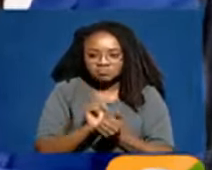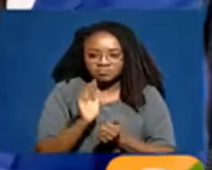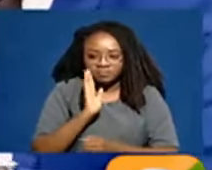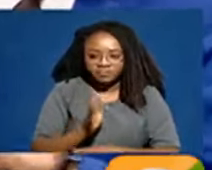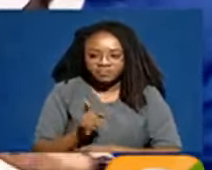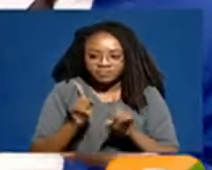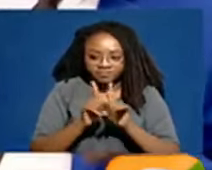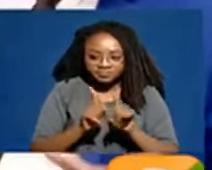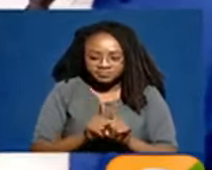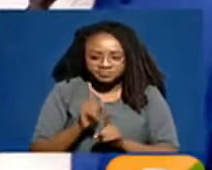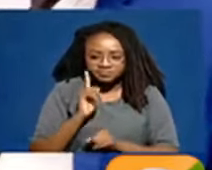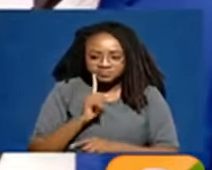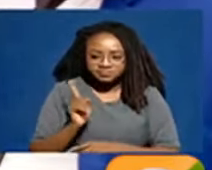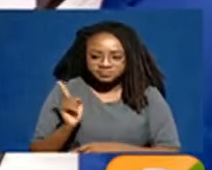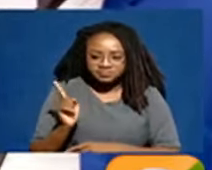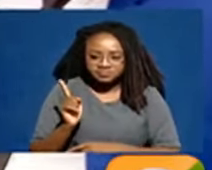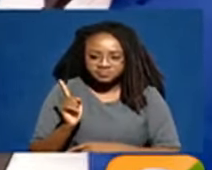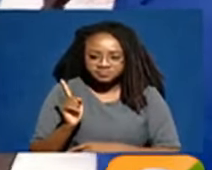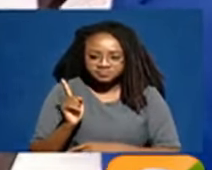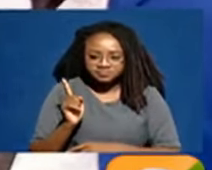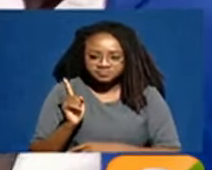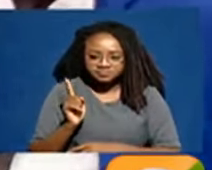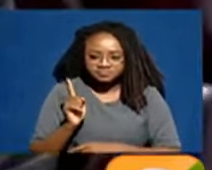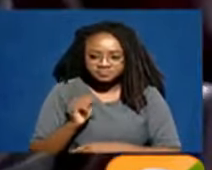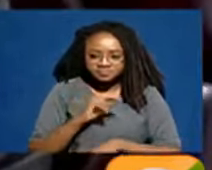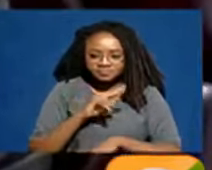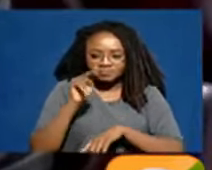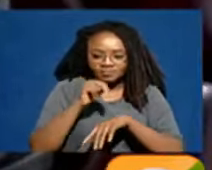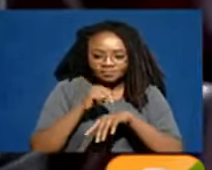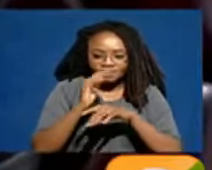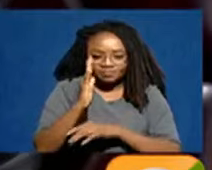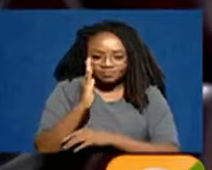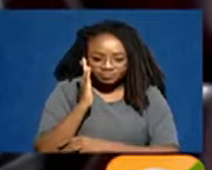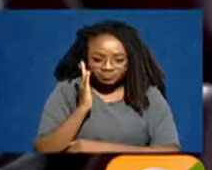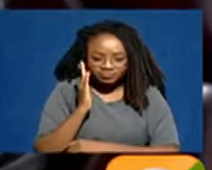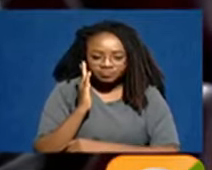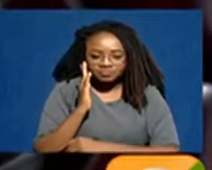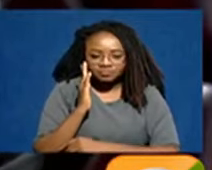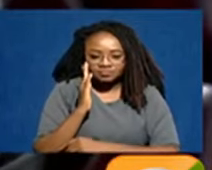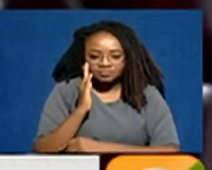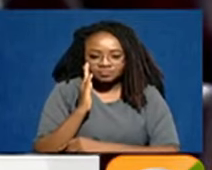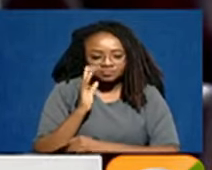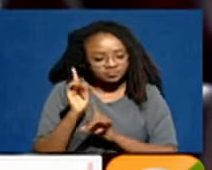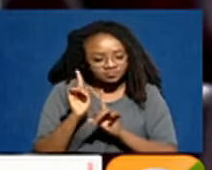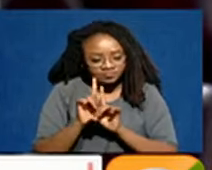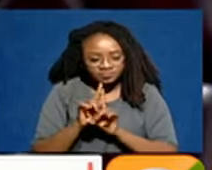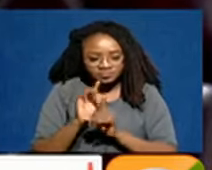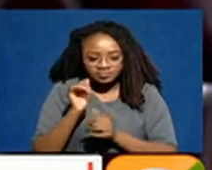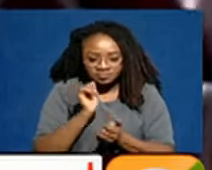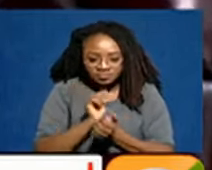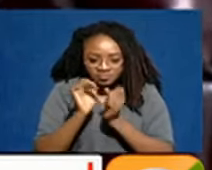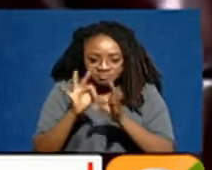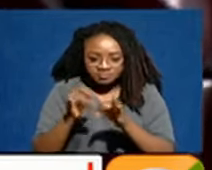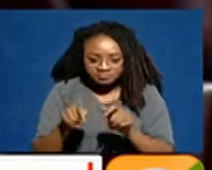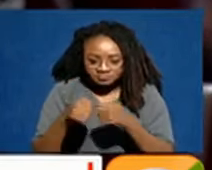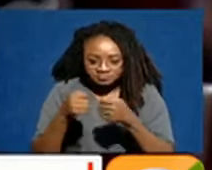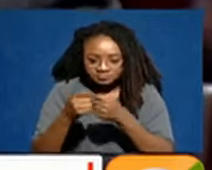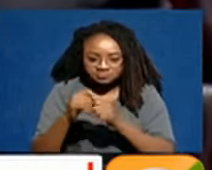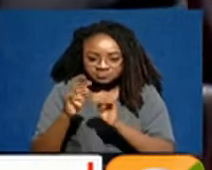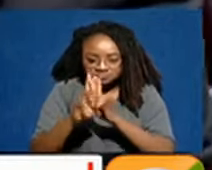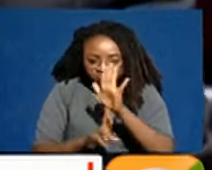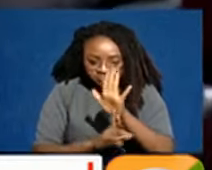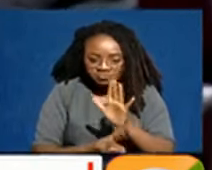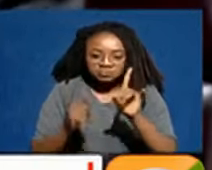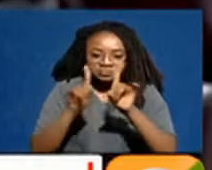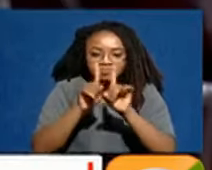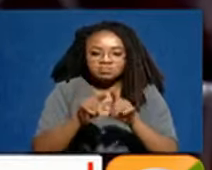Transport and Safety Authority officials to enforce traffic rules. Passengers themselves will be charged. If we find you